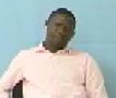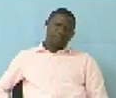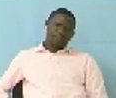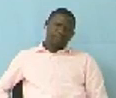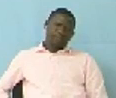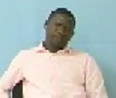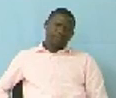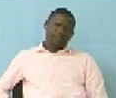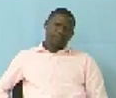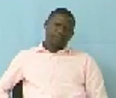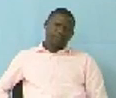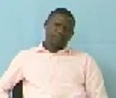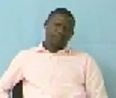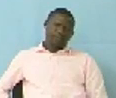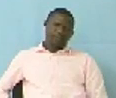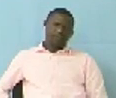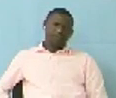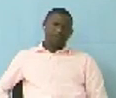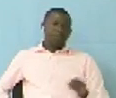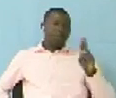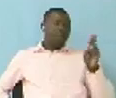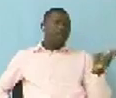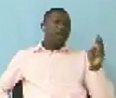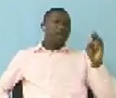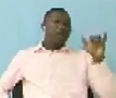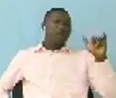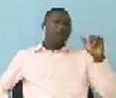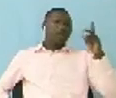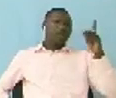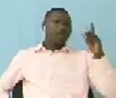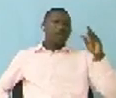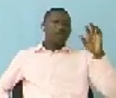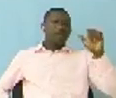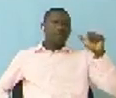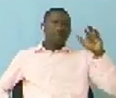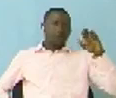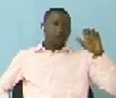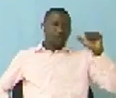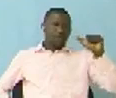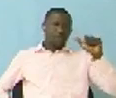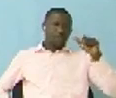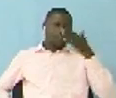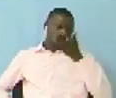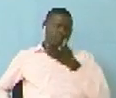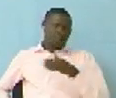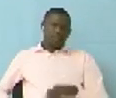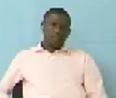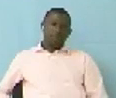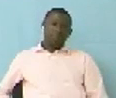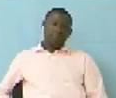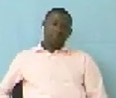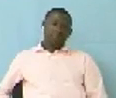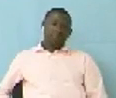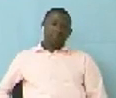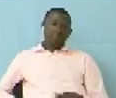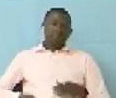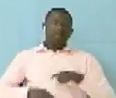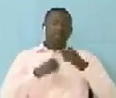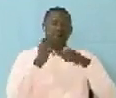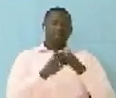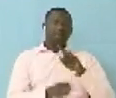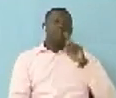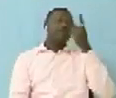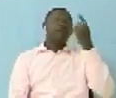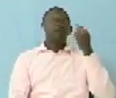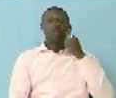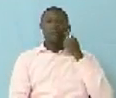Haidara was there. Yes, he was there. And after the first day, Baba